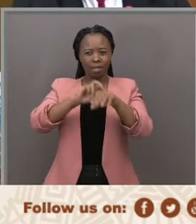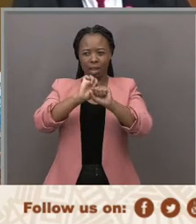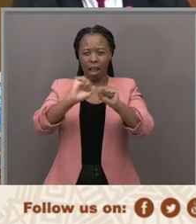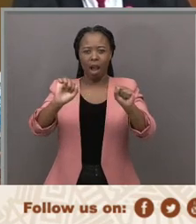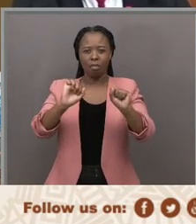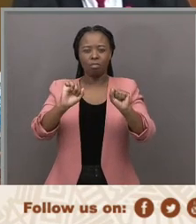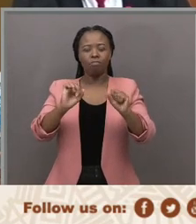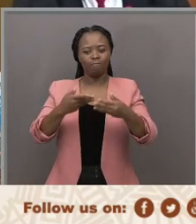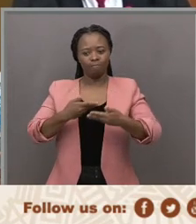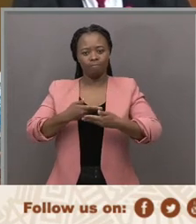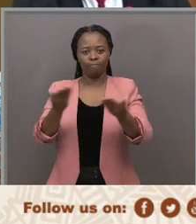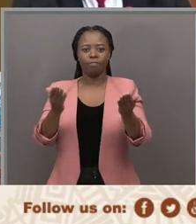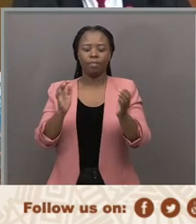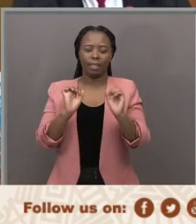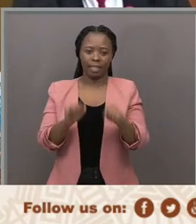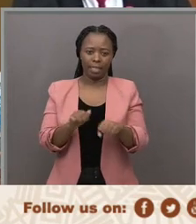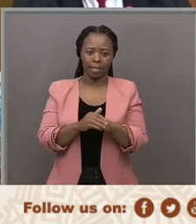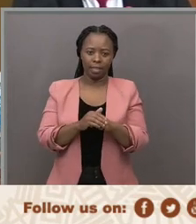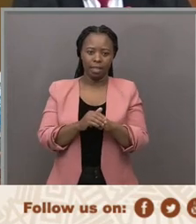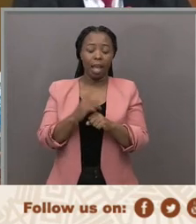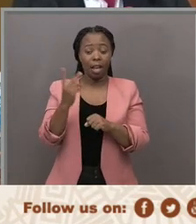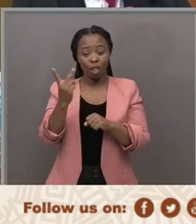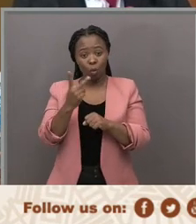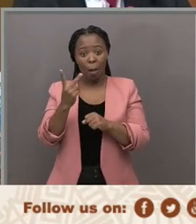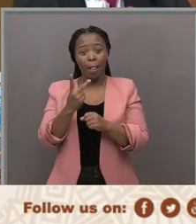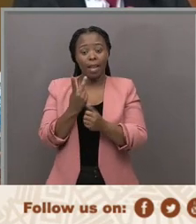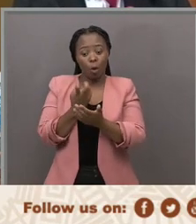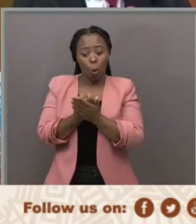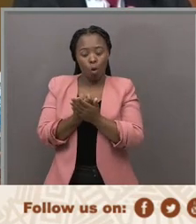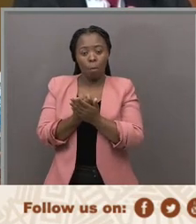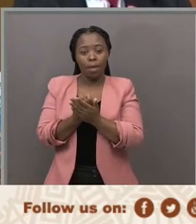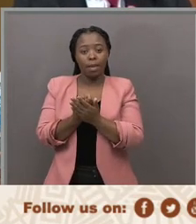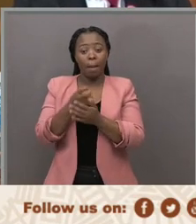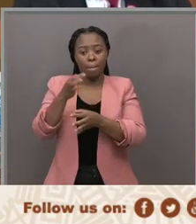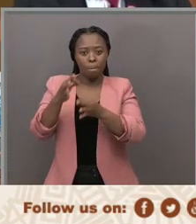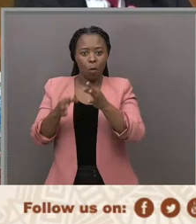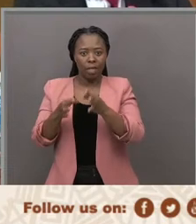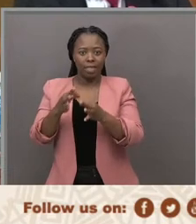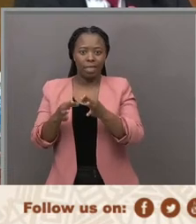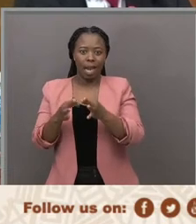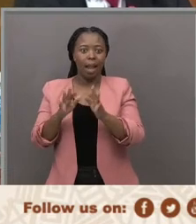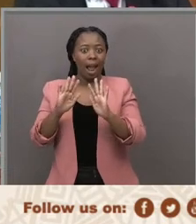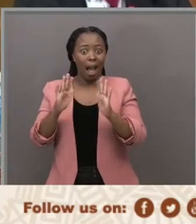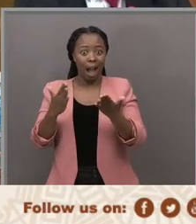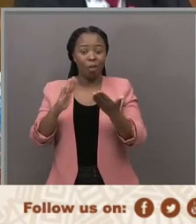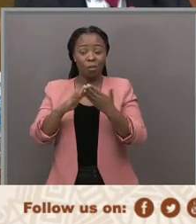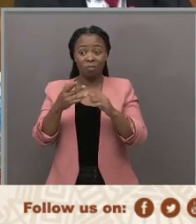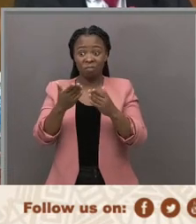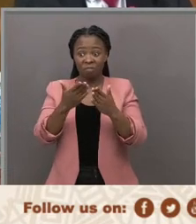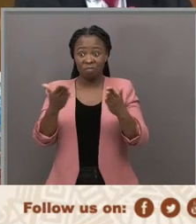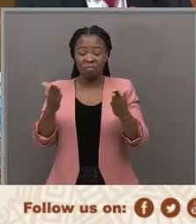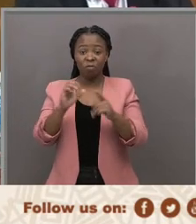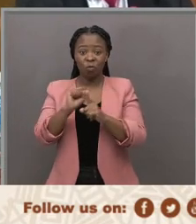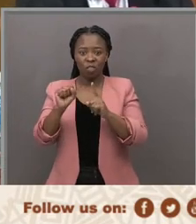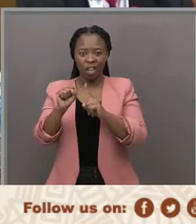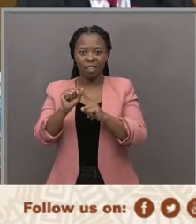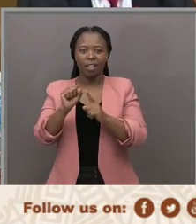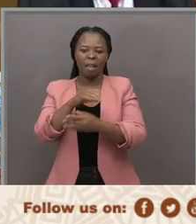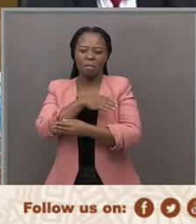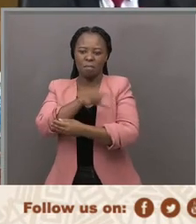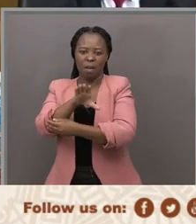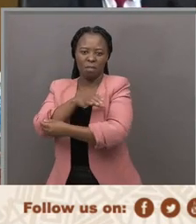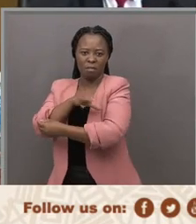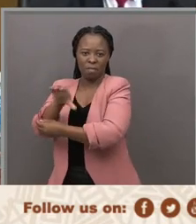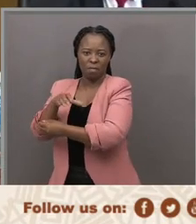as meet their economic and political needs by empowering citizens to shape their own destiny. So